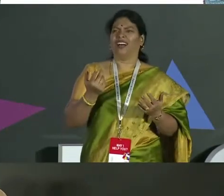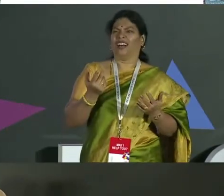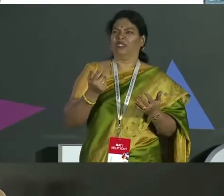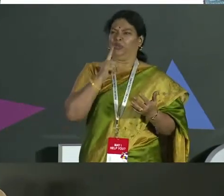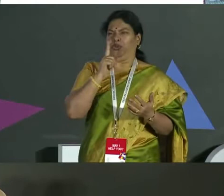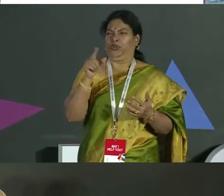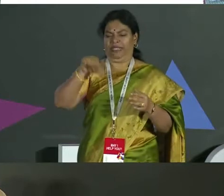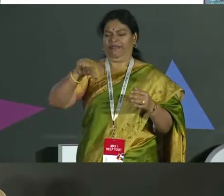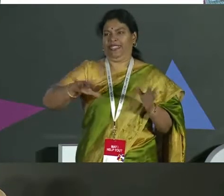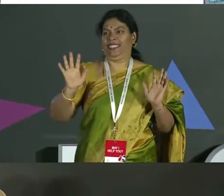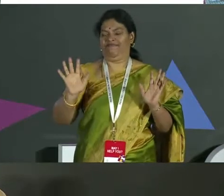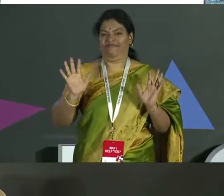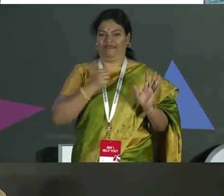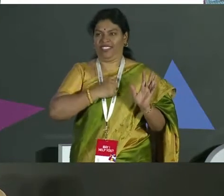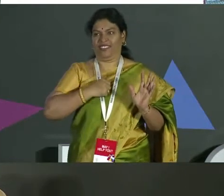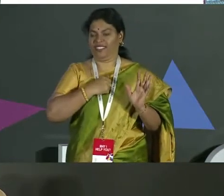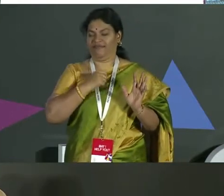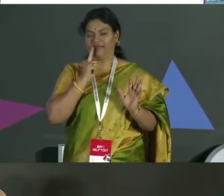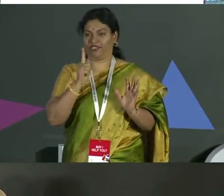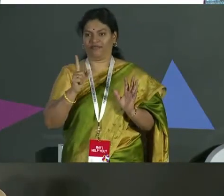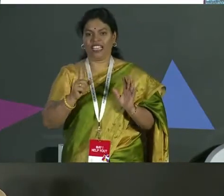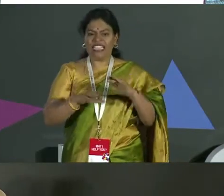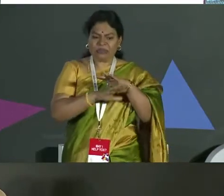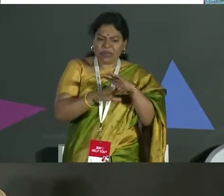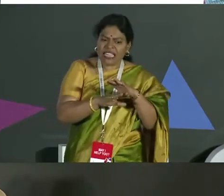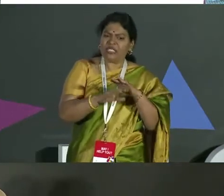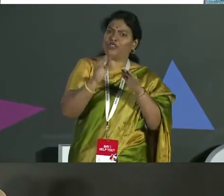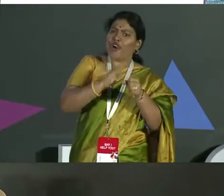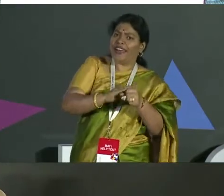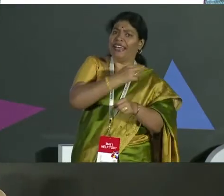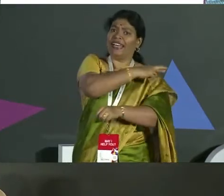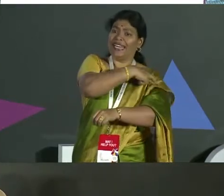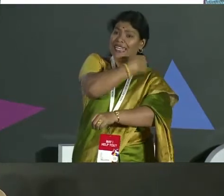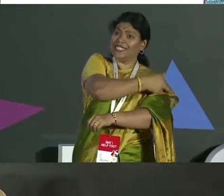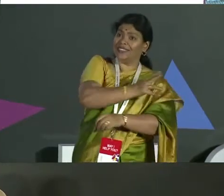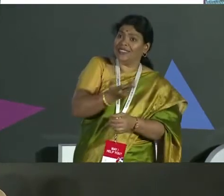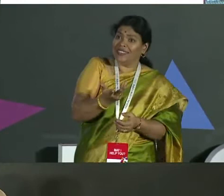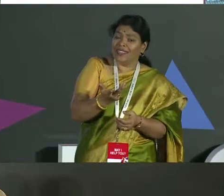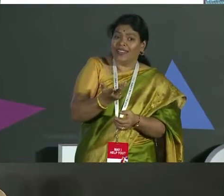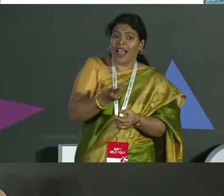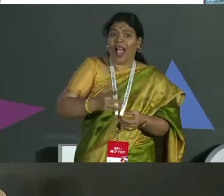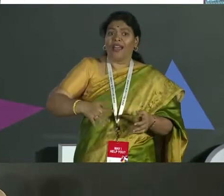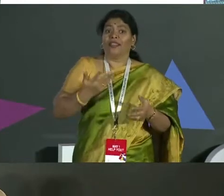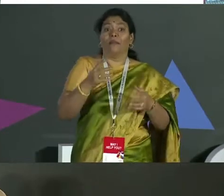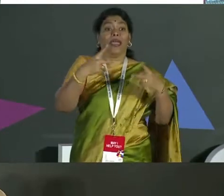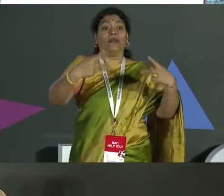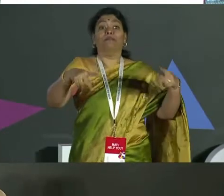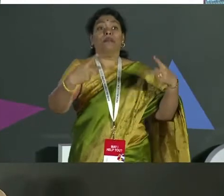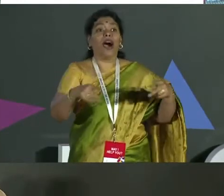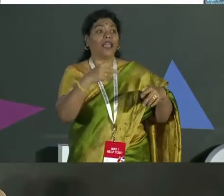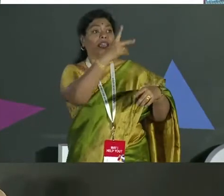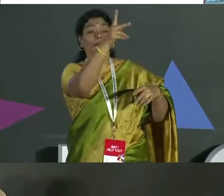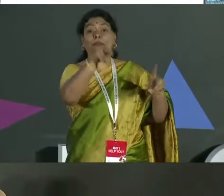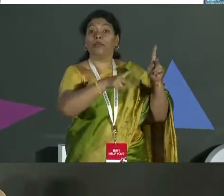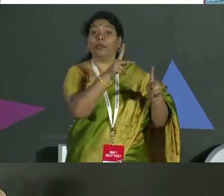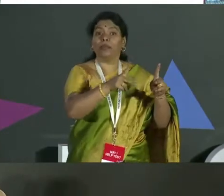hai. It's a guaranteed flop because they said it's based on a religious subject. And the main market in today's India are the